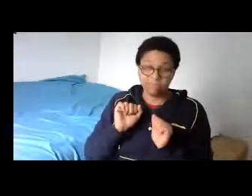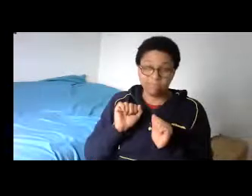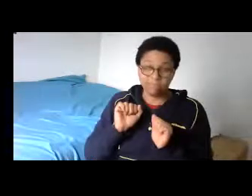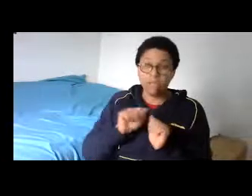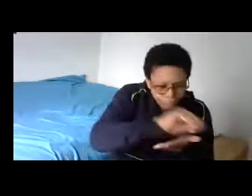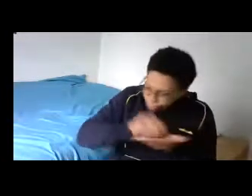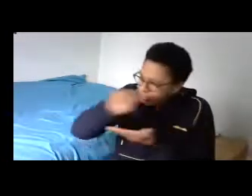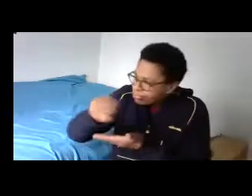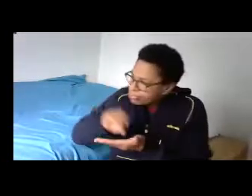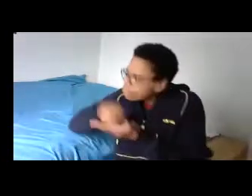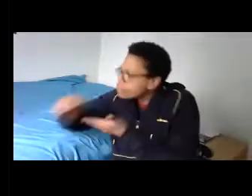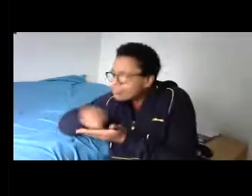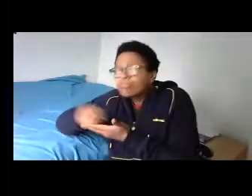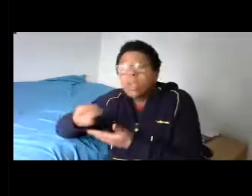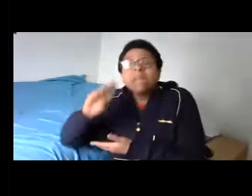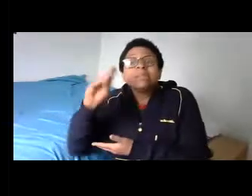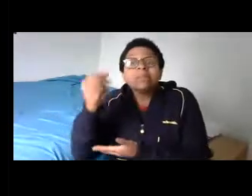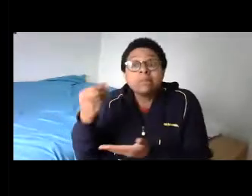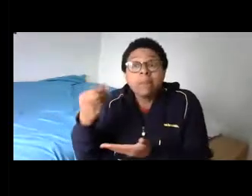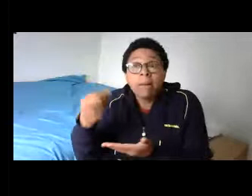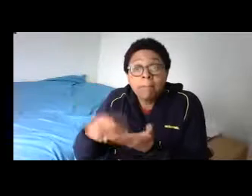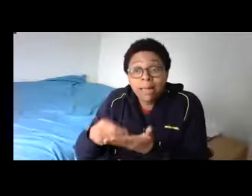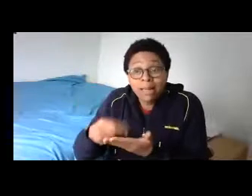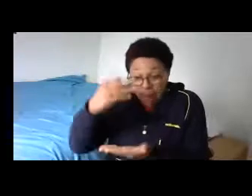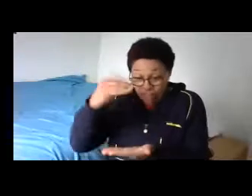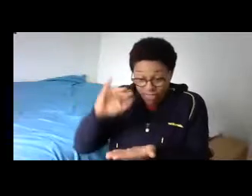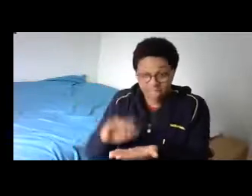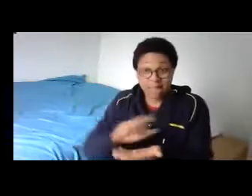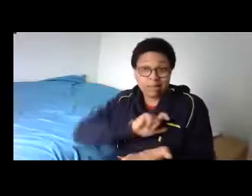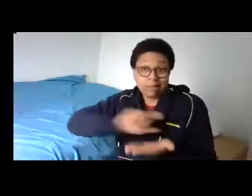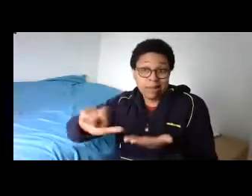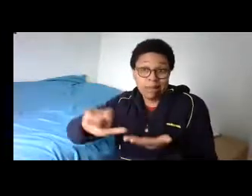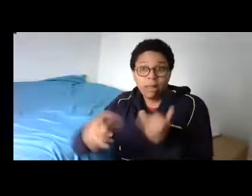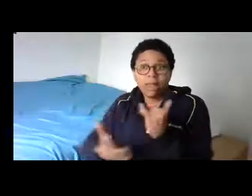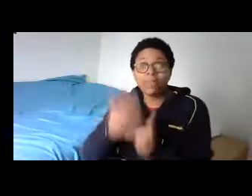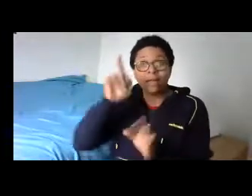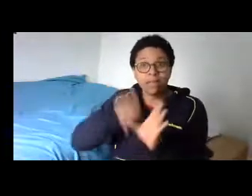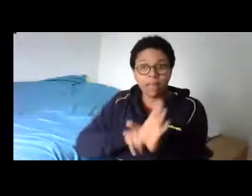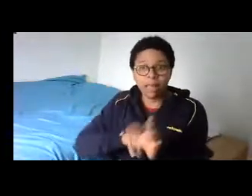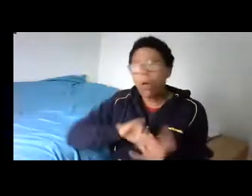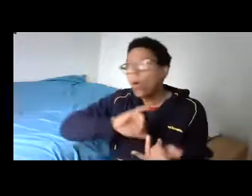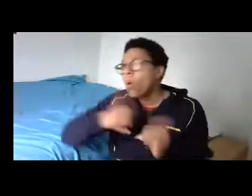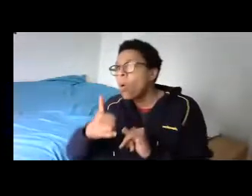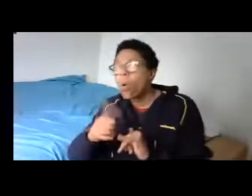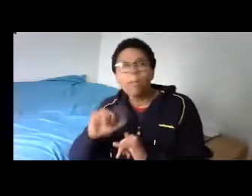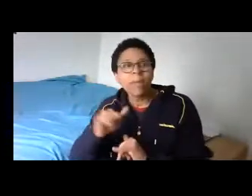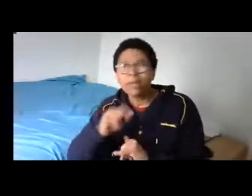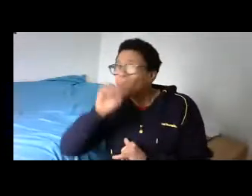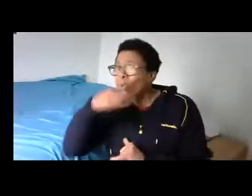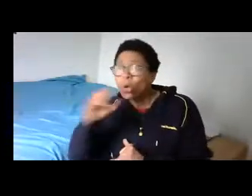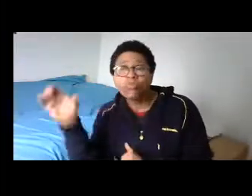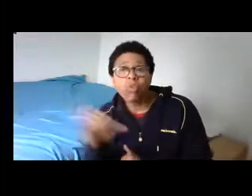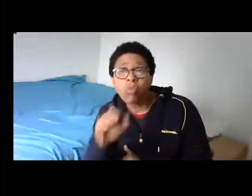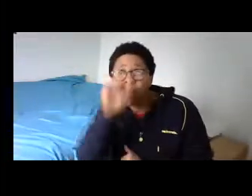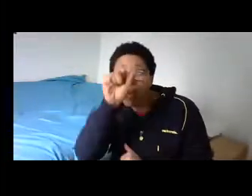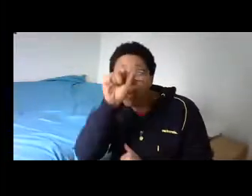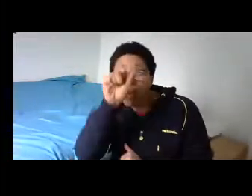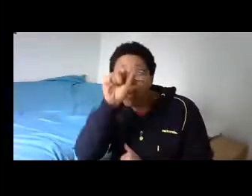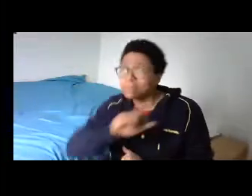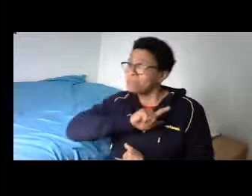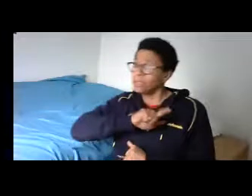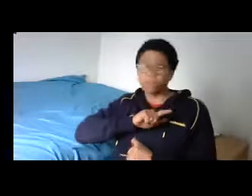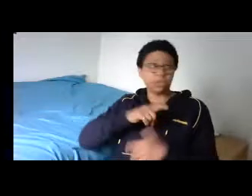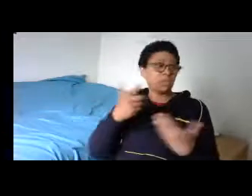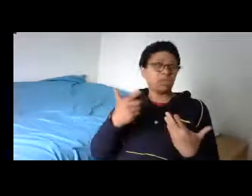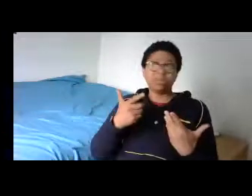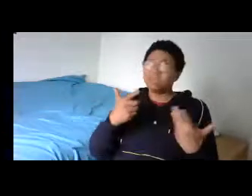sometimes very good reasons, like not being able to recruit because the salary is too low, or being